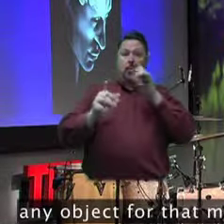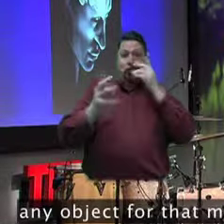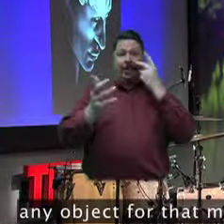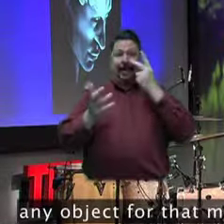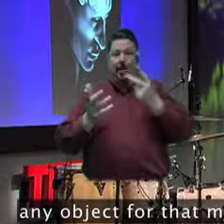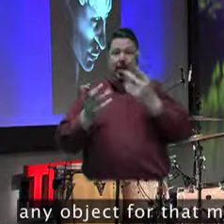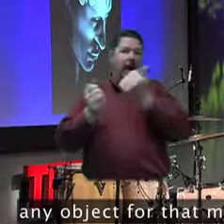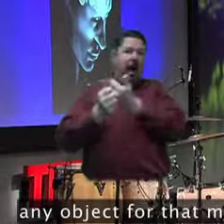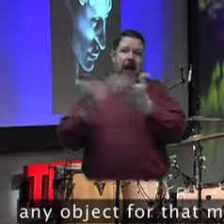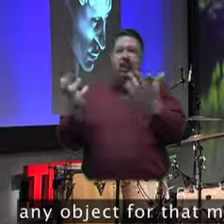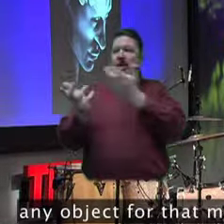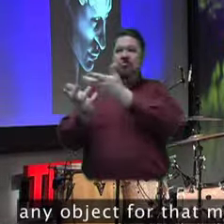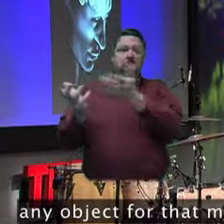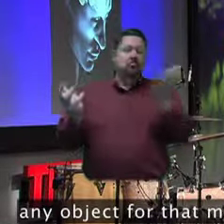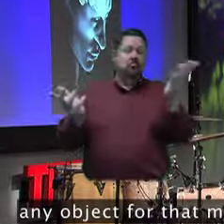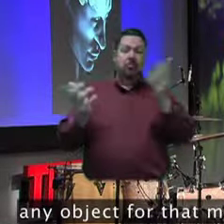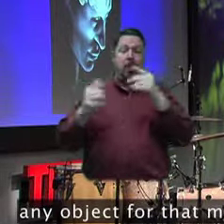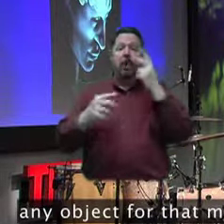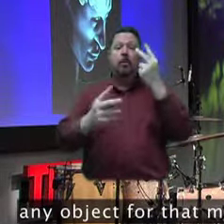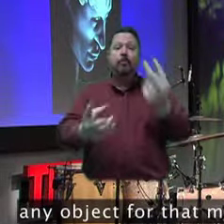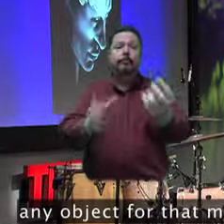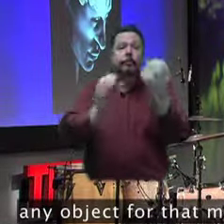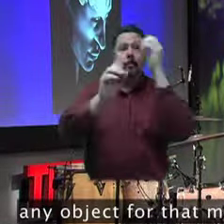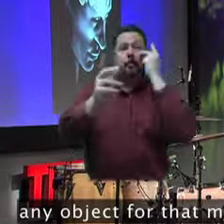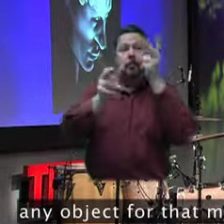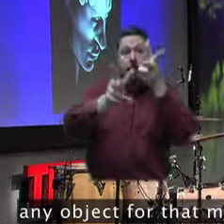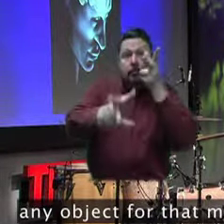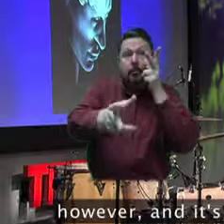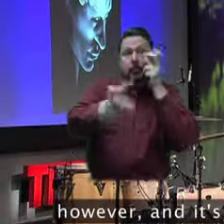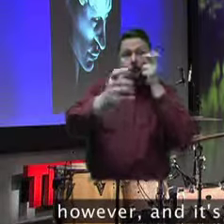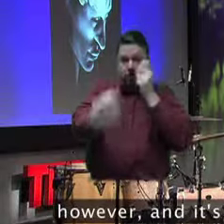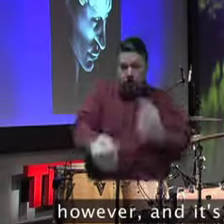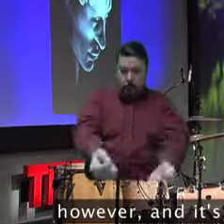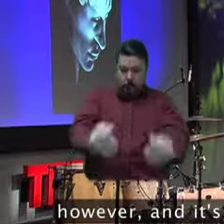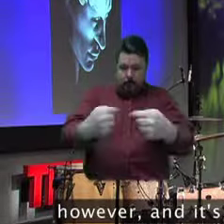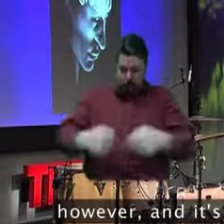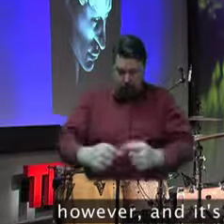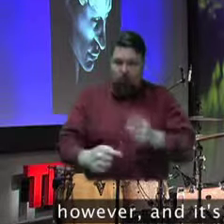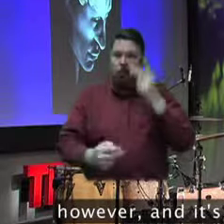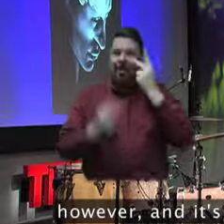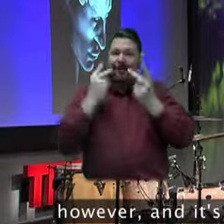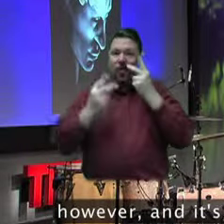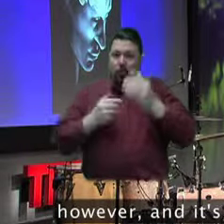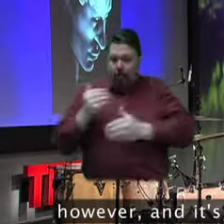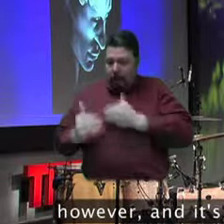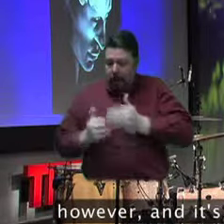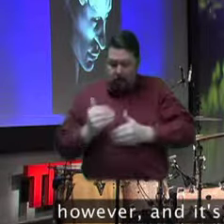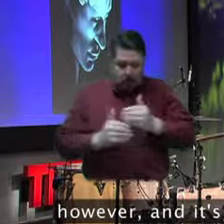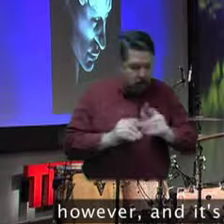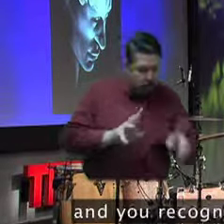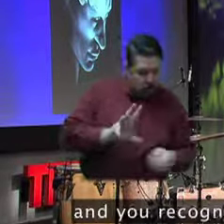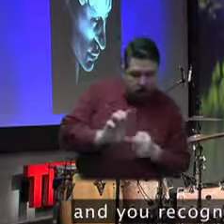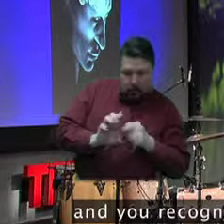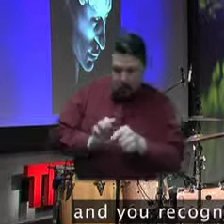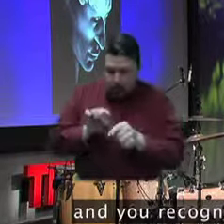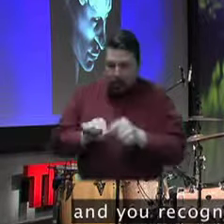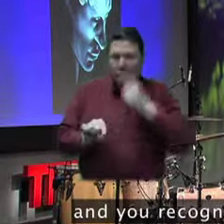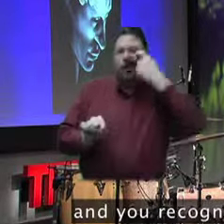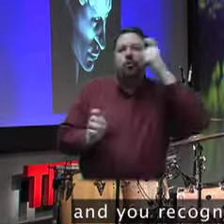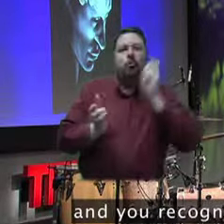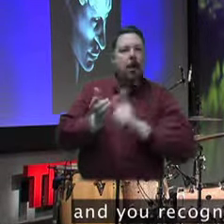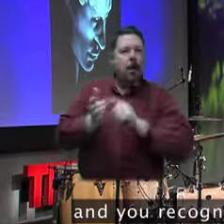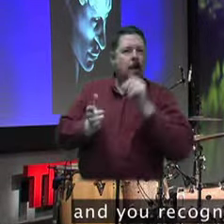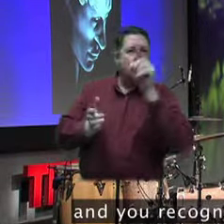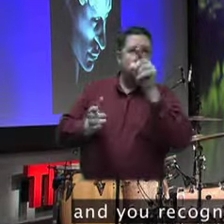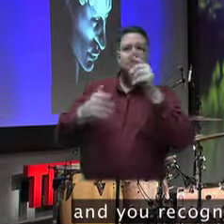he looks at any object for that matter, it goes to the visual areas. And, however, and it's processed in the fusiform gyrus, and you recognize it